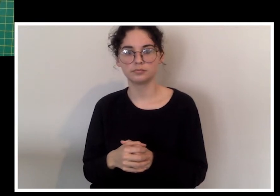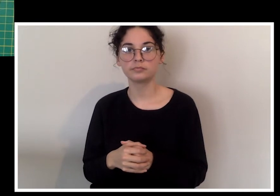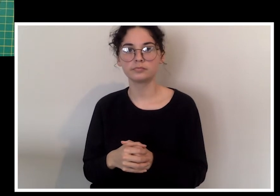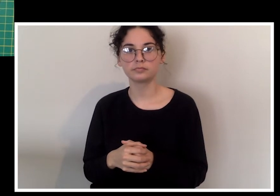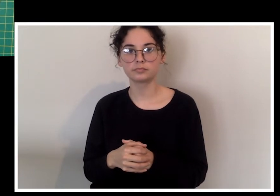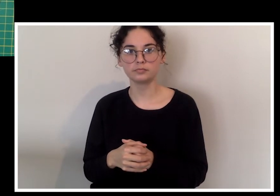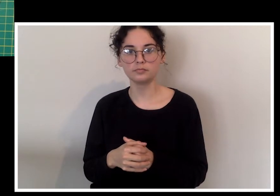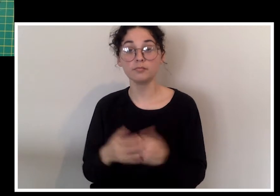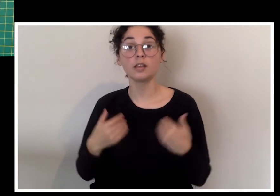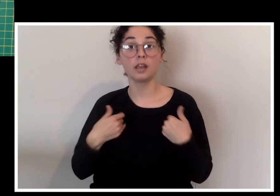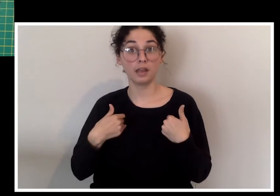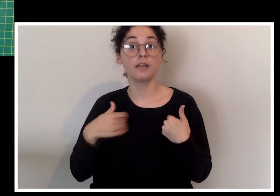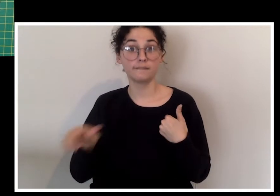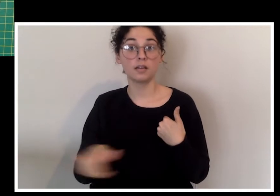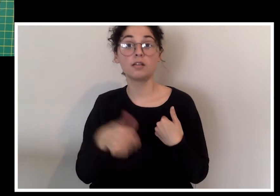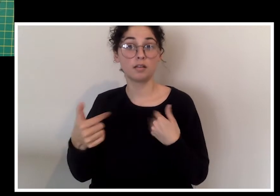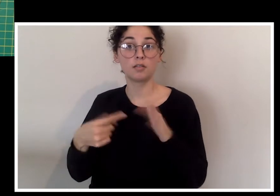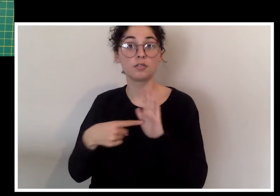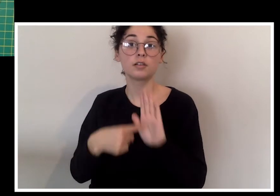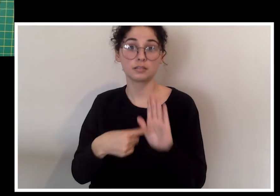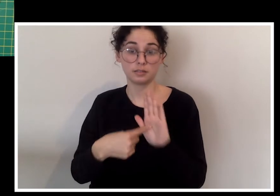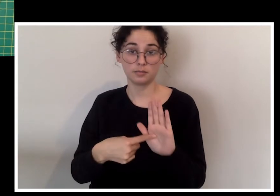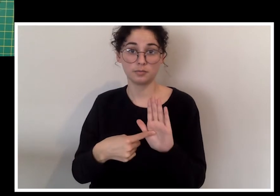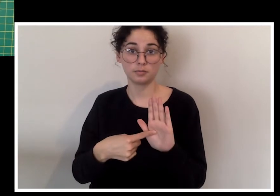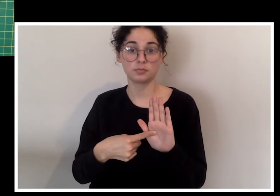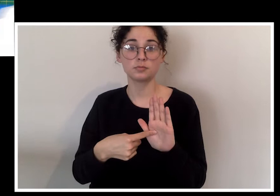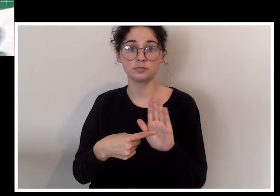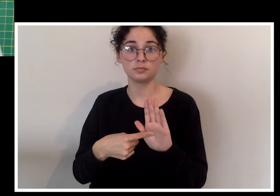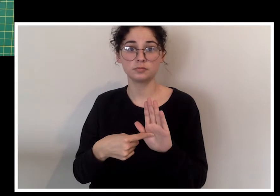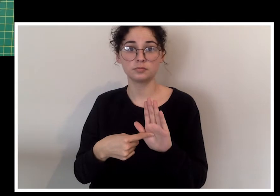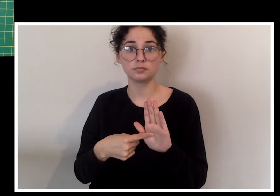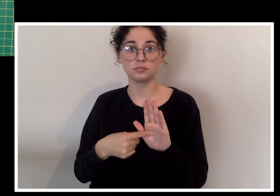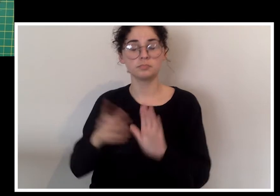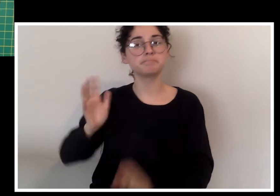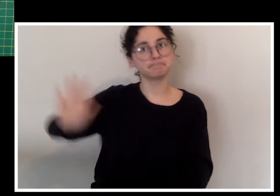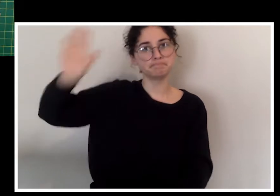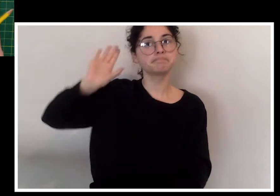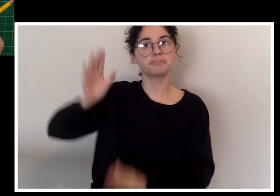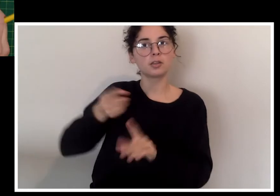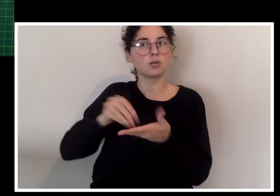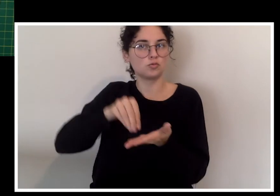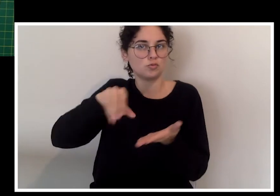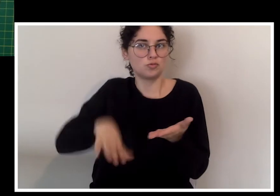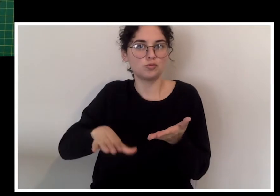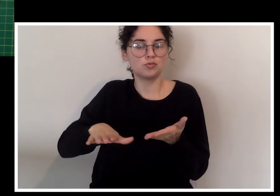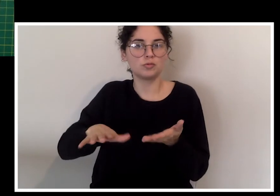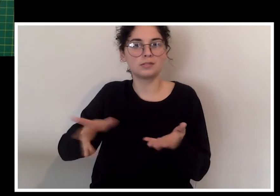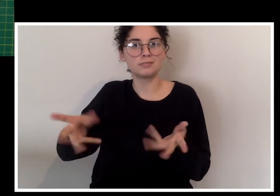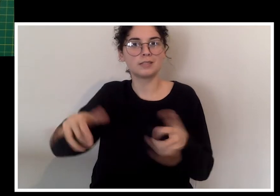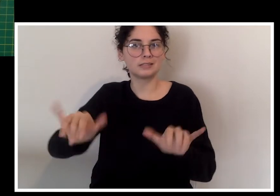So I do have some examples of ones that students have done in the past that I happen to